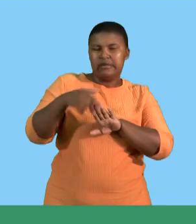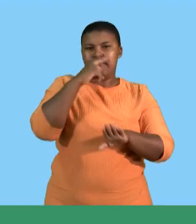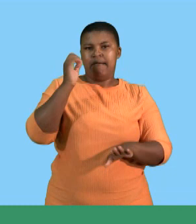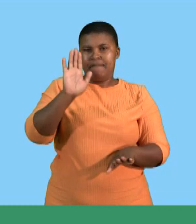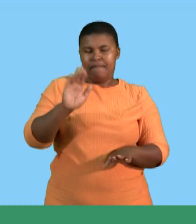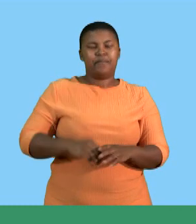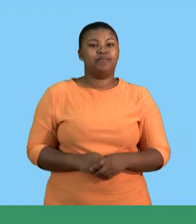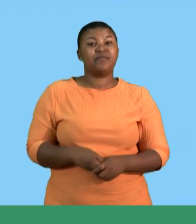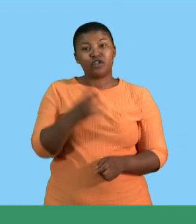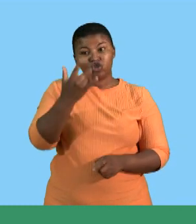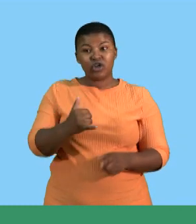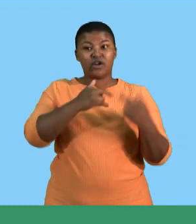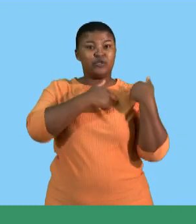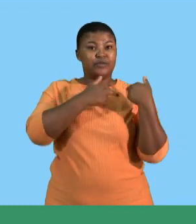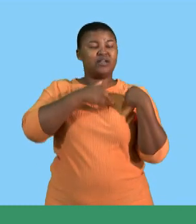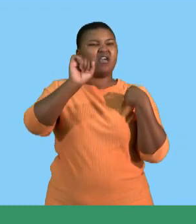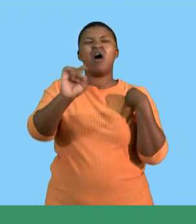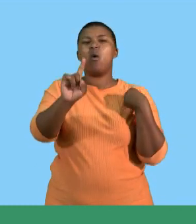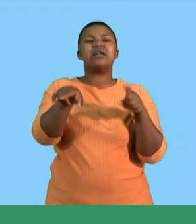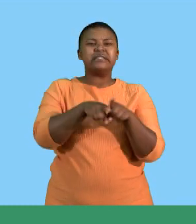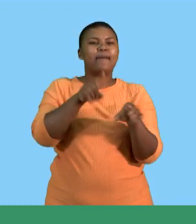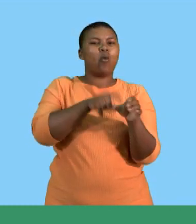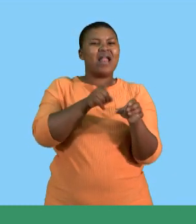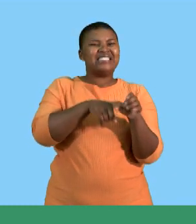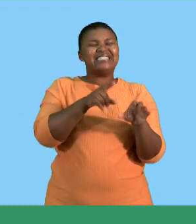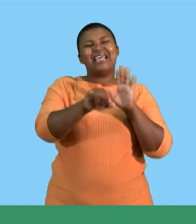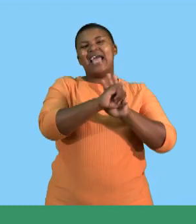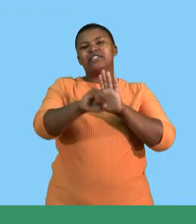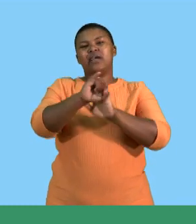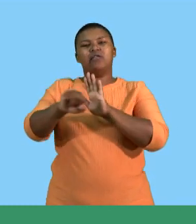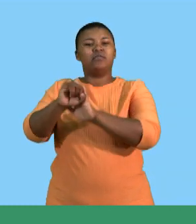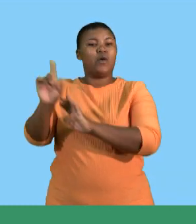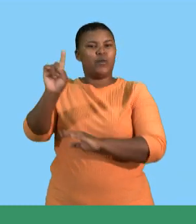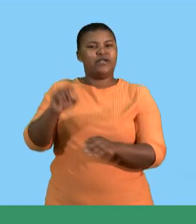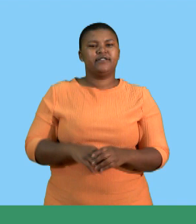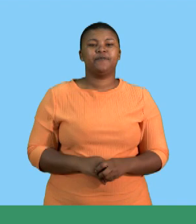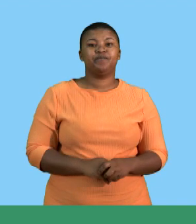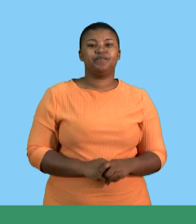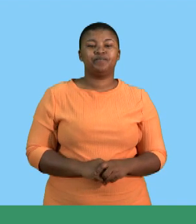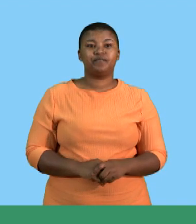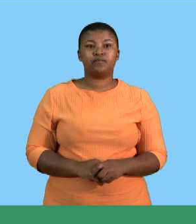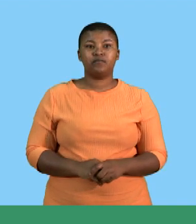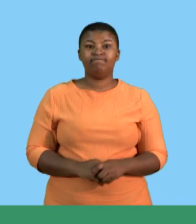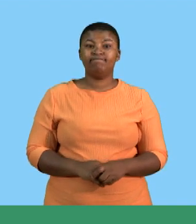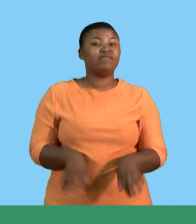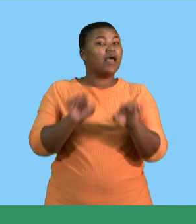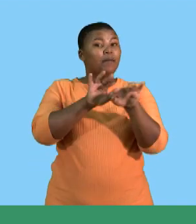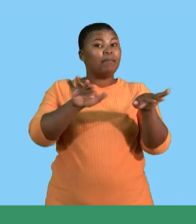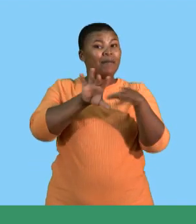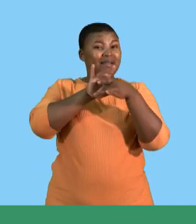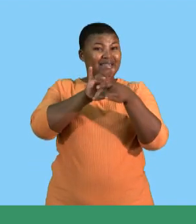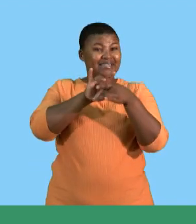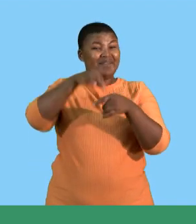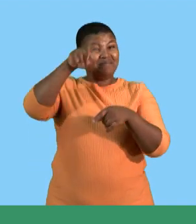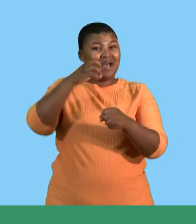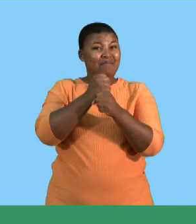their responsibilities and their quality indicators are. They must firstly quickly deal with any negative